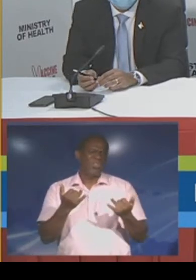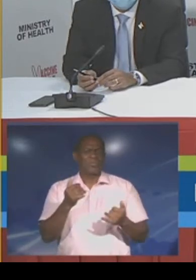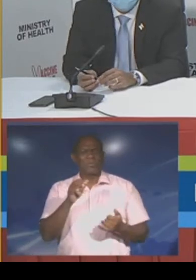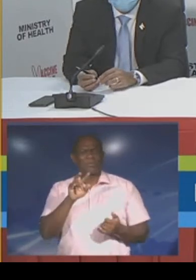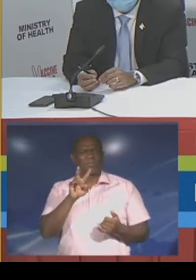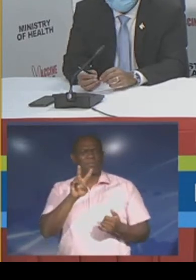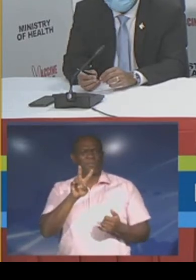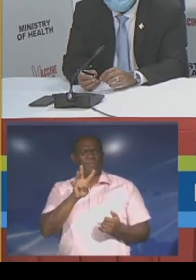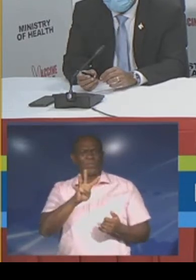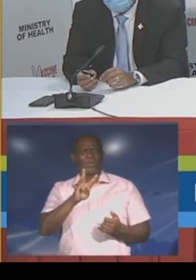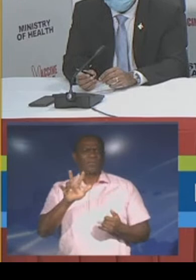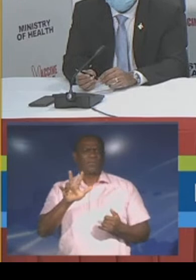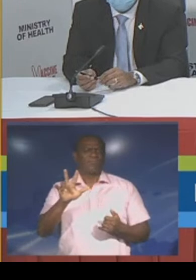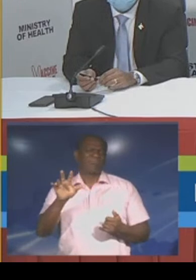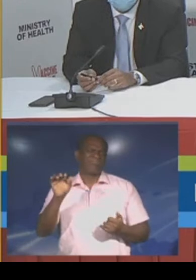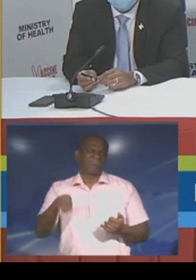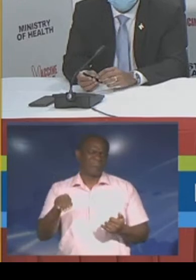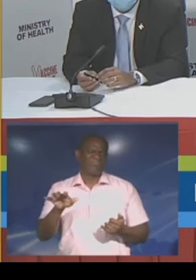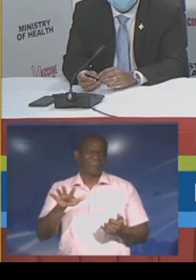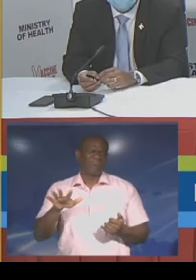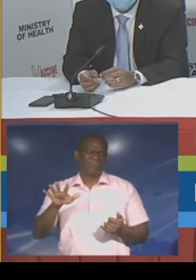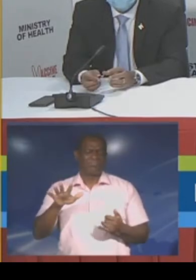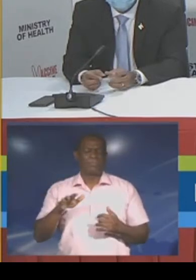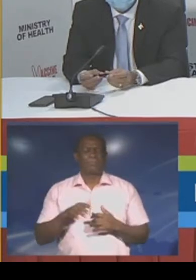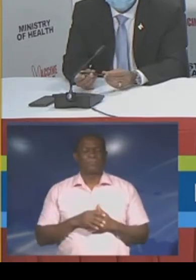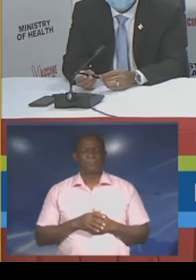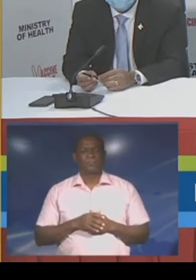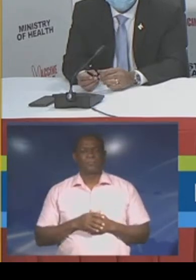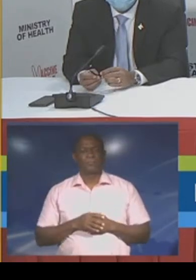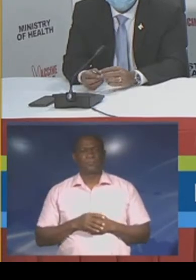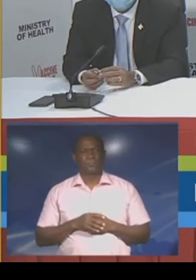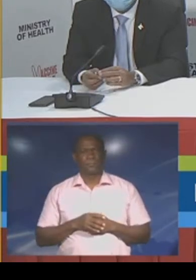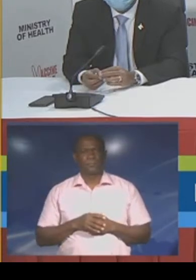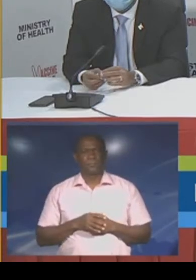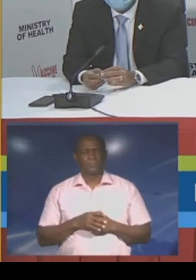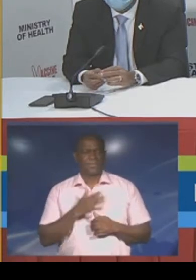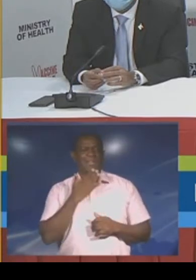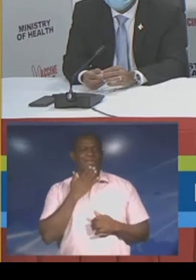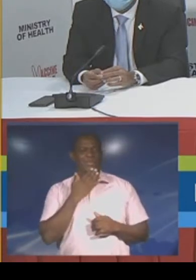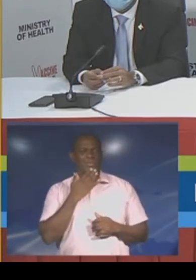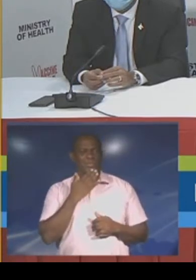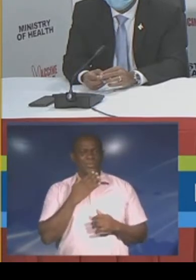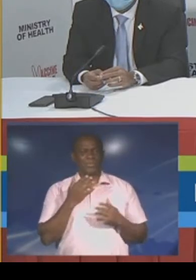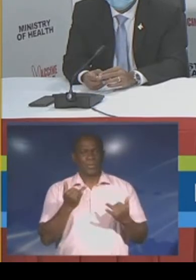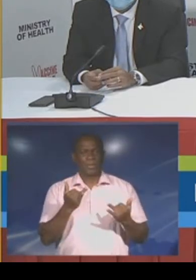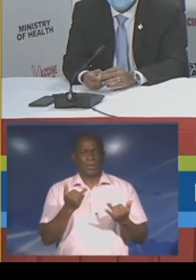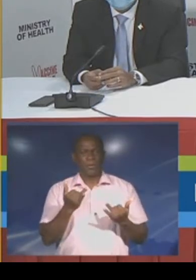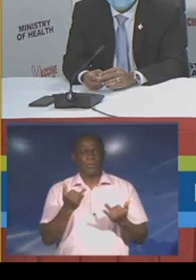Thank you so much, Dr. Hines. We now go to